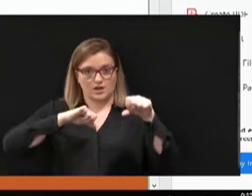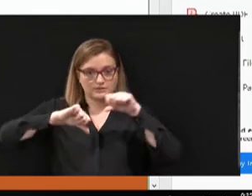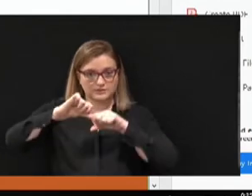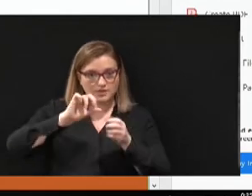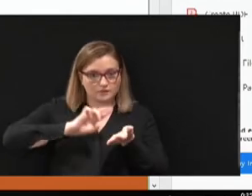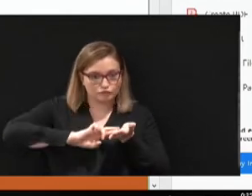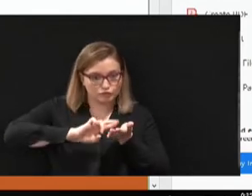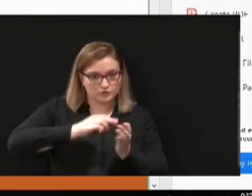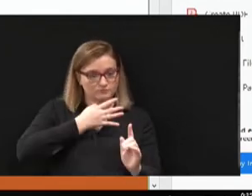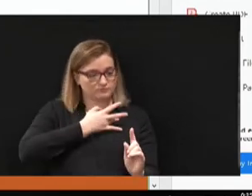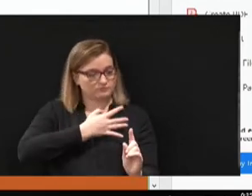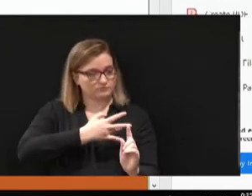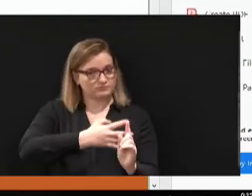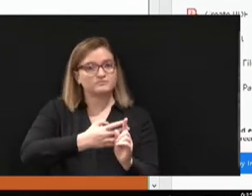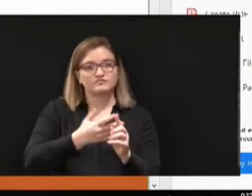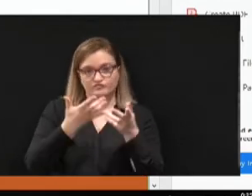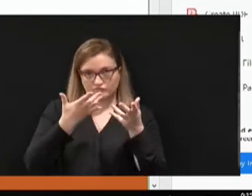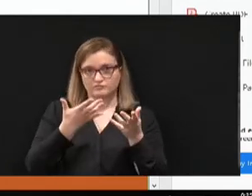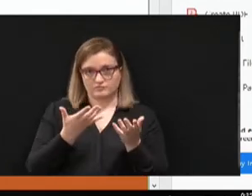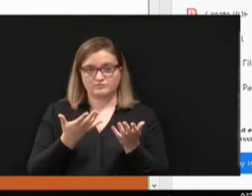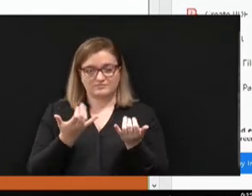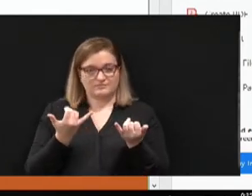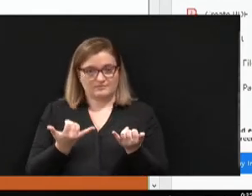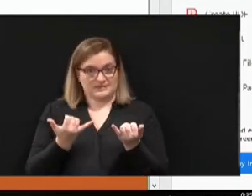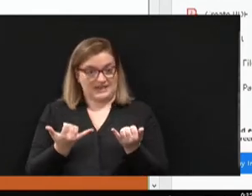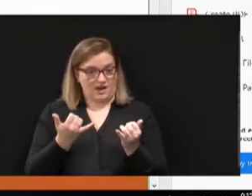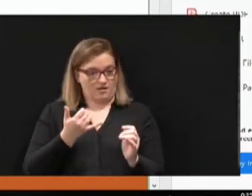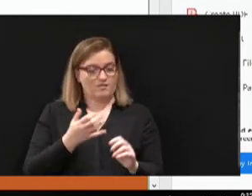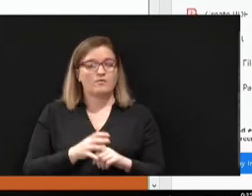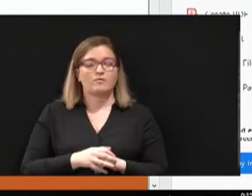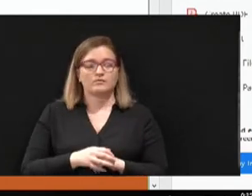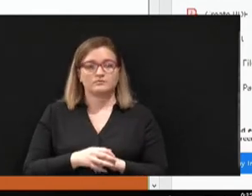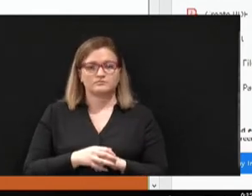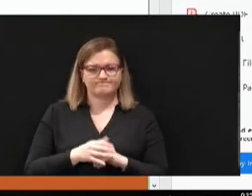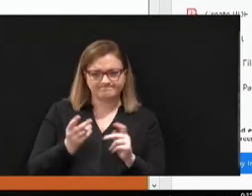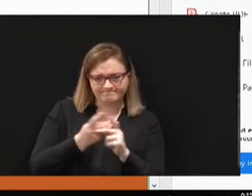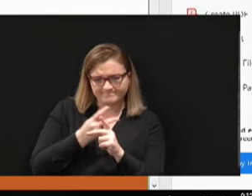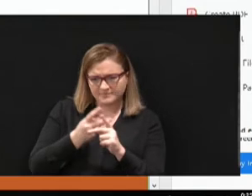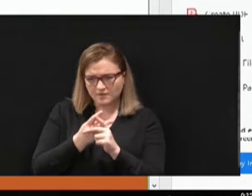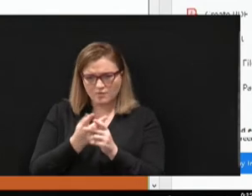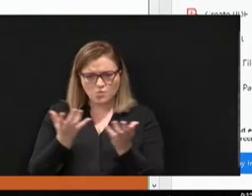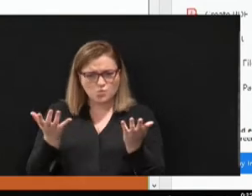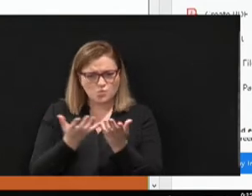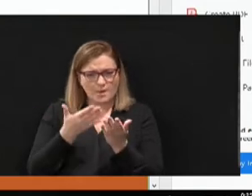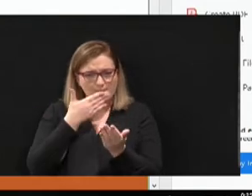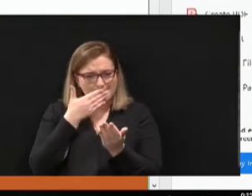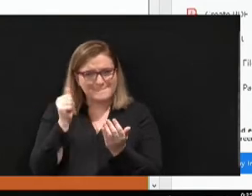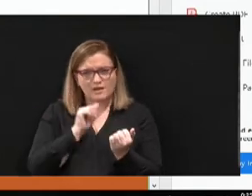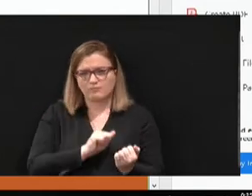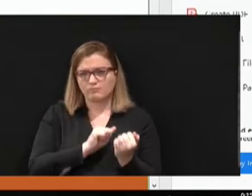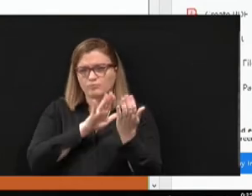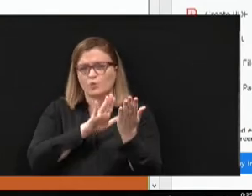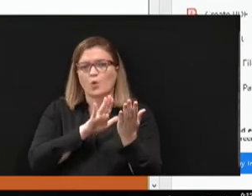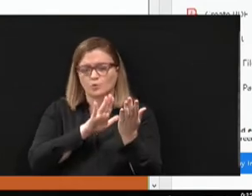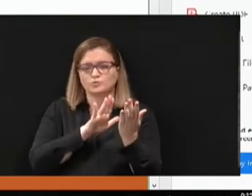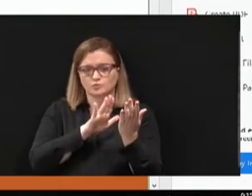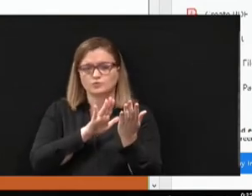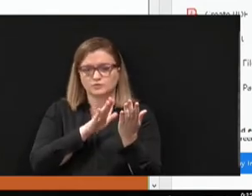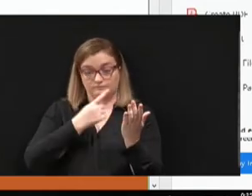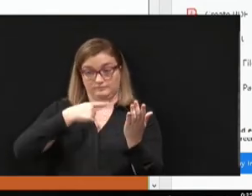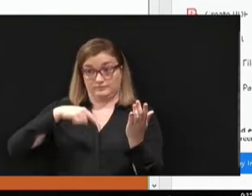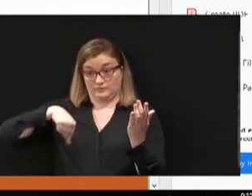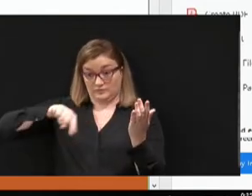research that people have done over the years to figure out what is the best way to teach